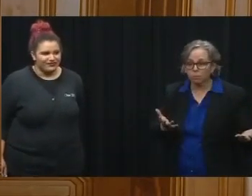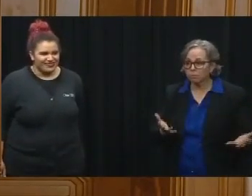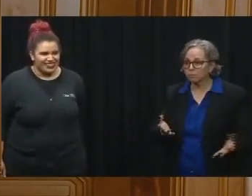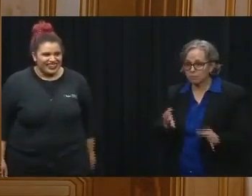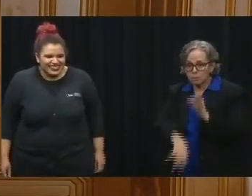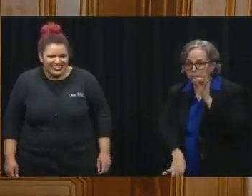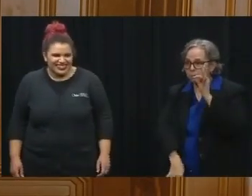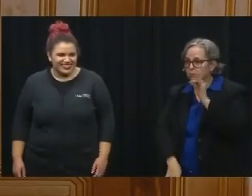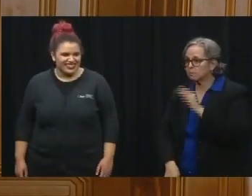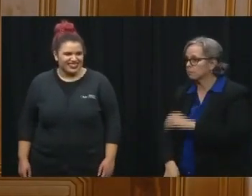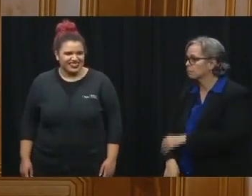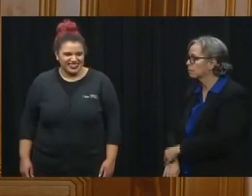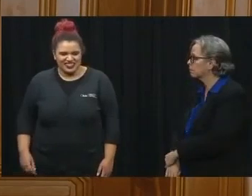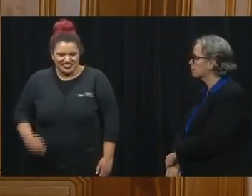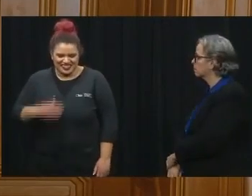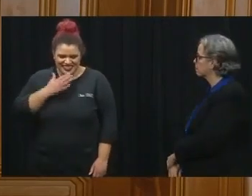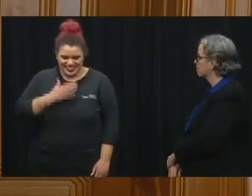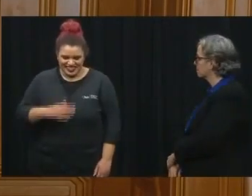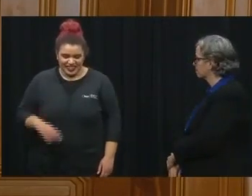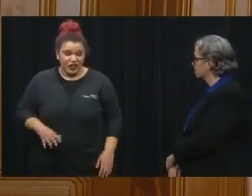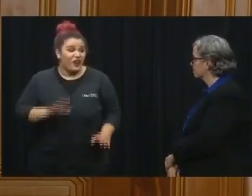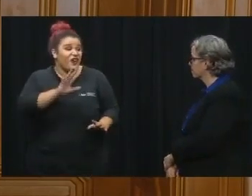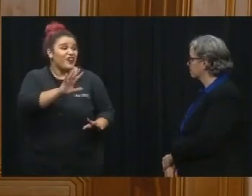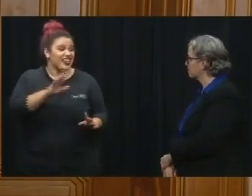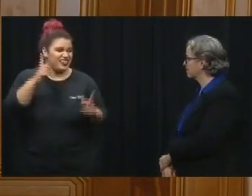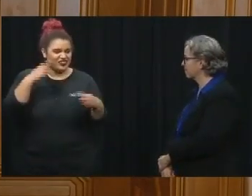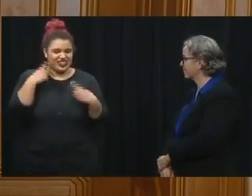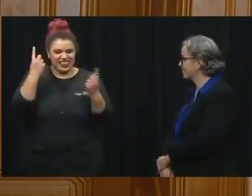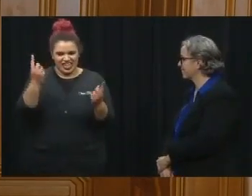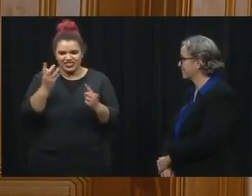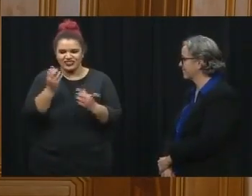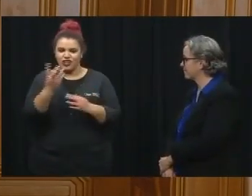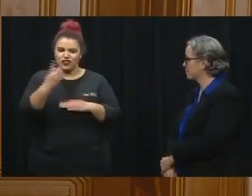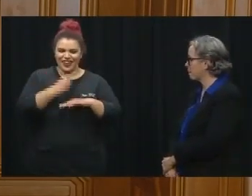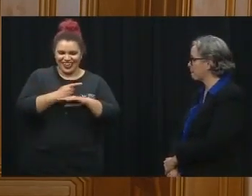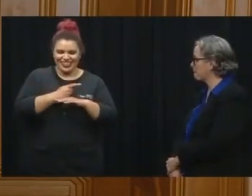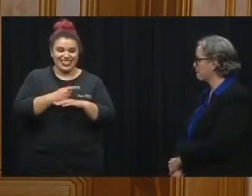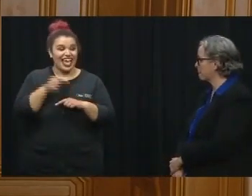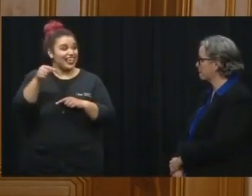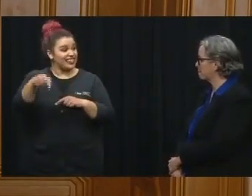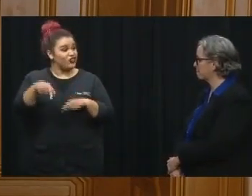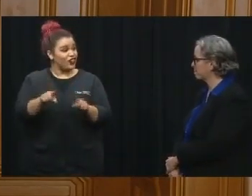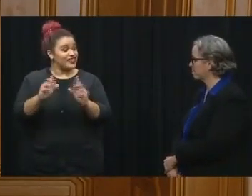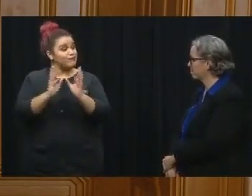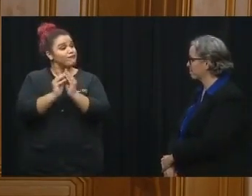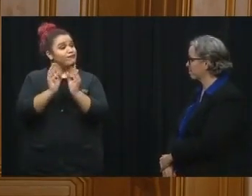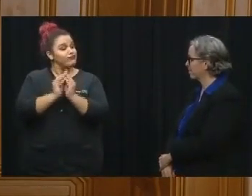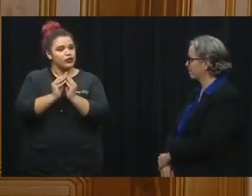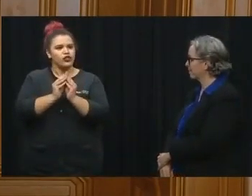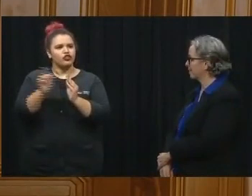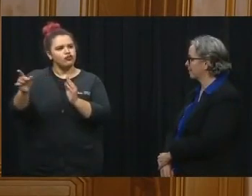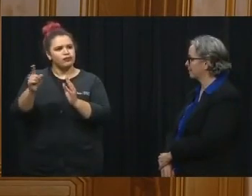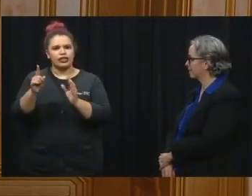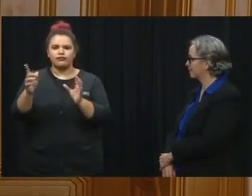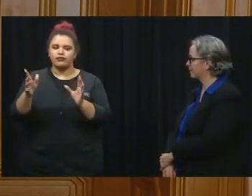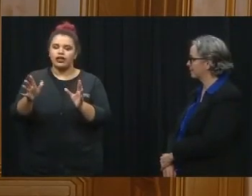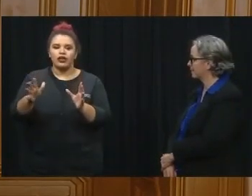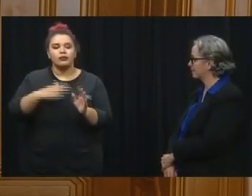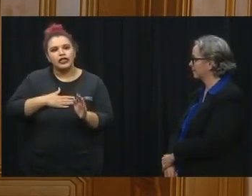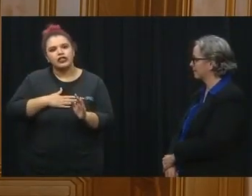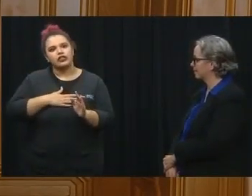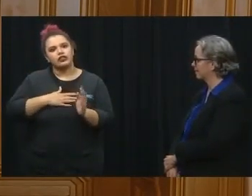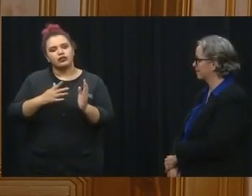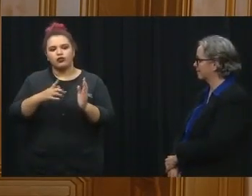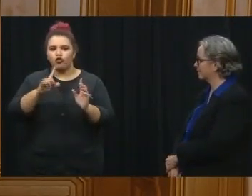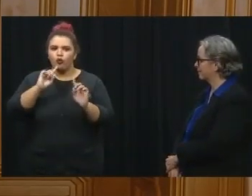we've heard over the last several days with this, at this briefing, read the order, police can't interpret